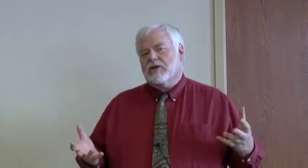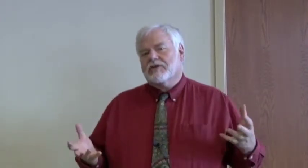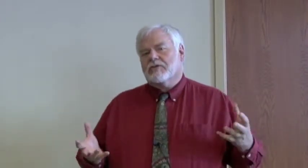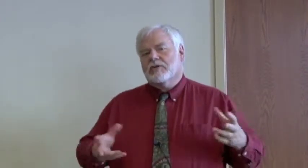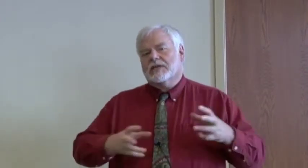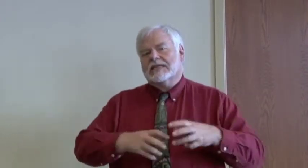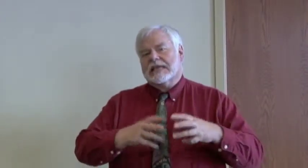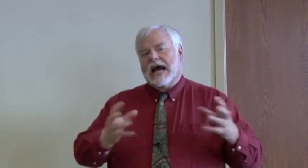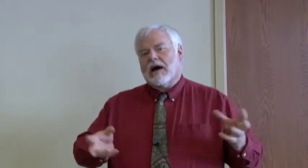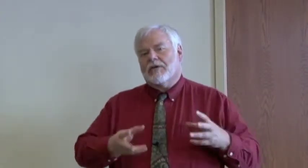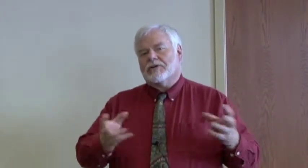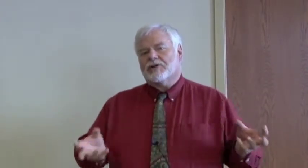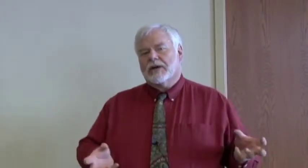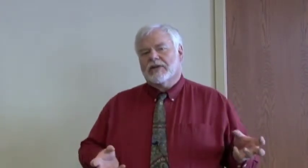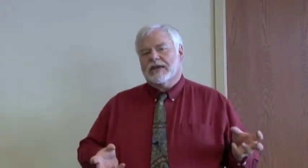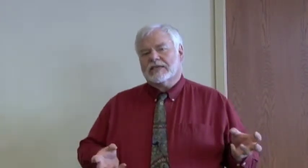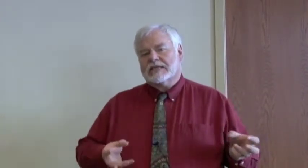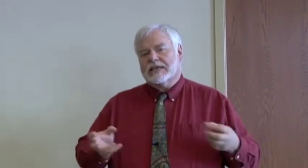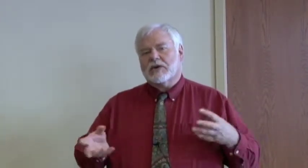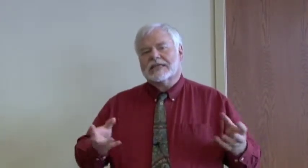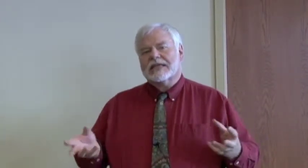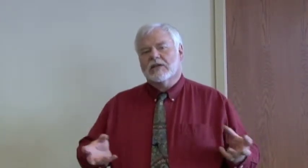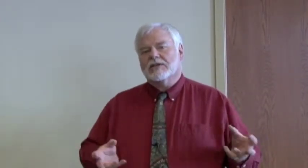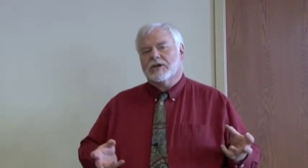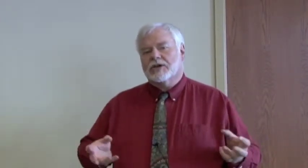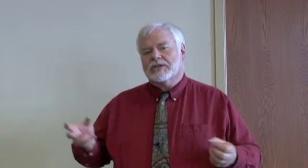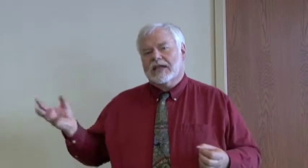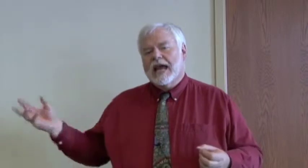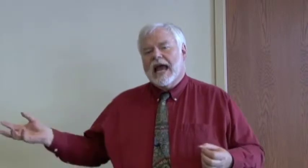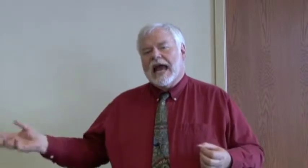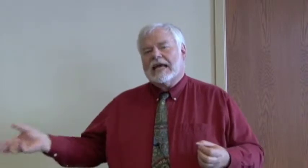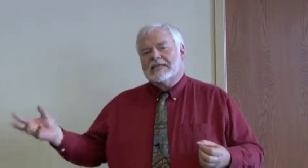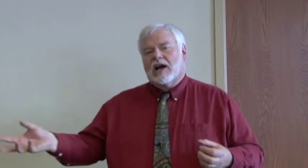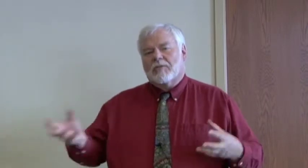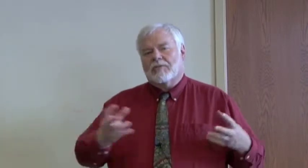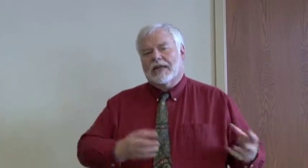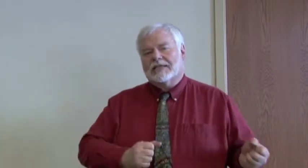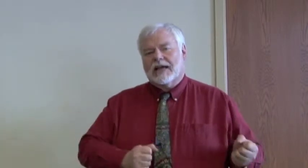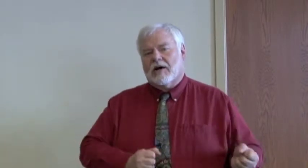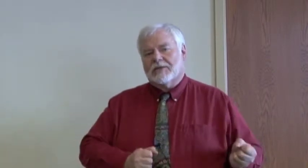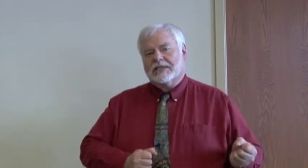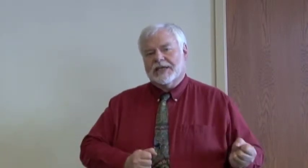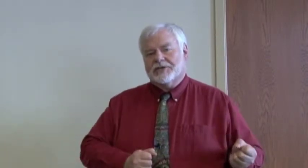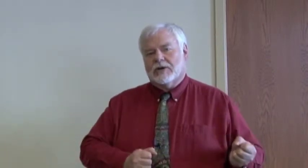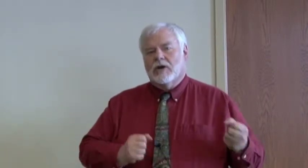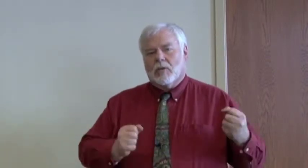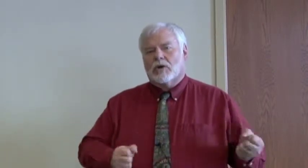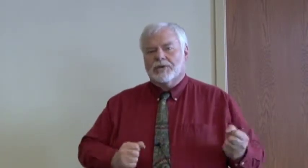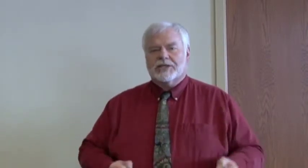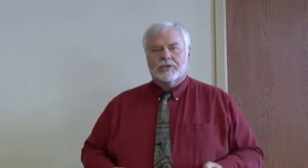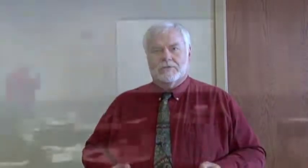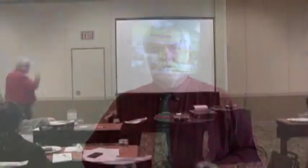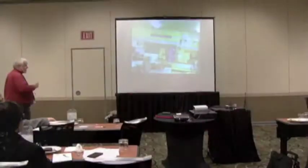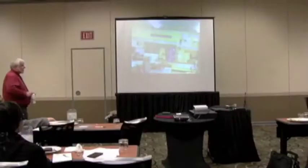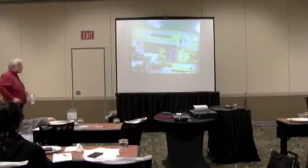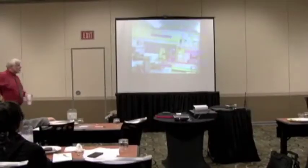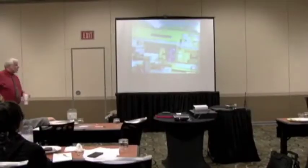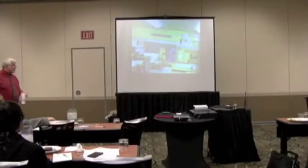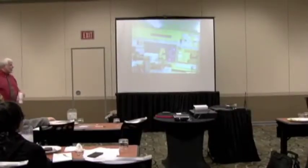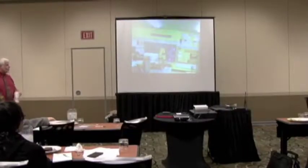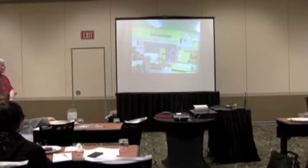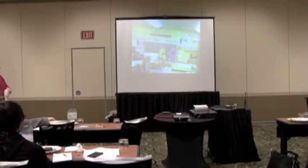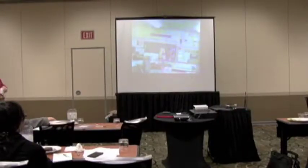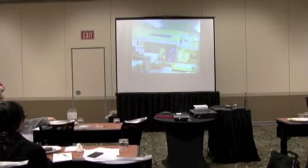kind of observe the group to see how they're doing this, to see what skills they're using as the helper begins to help this teacher work with the student.